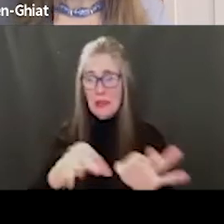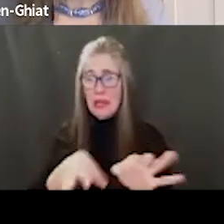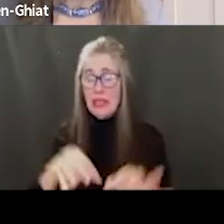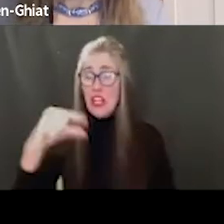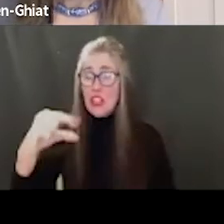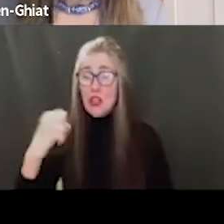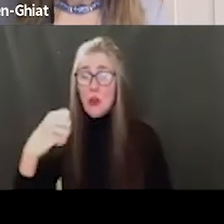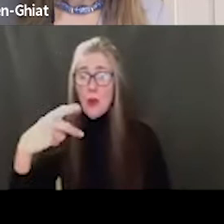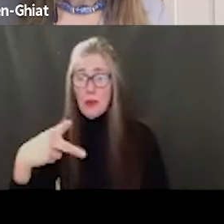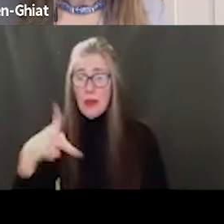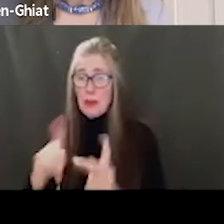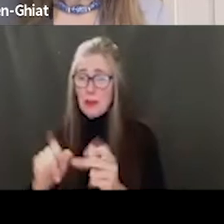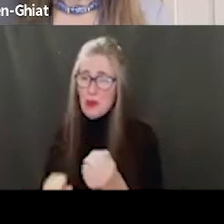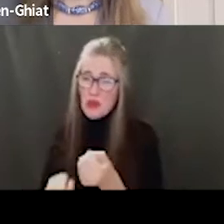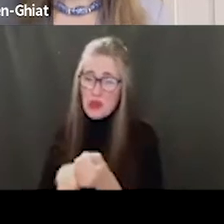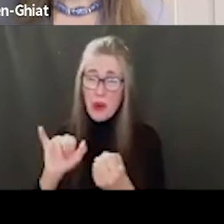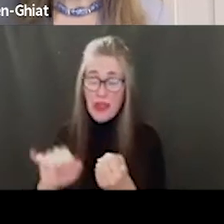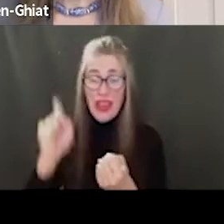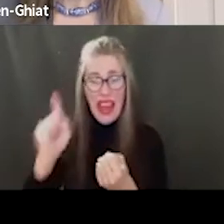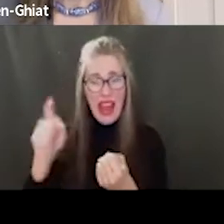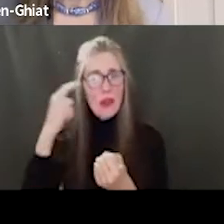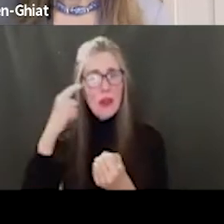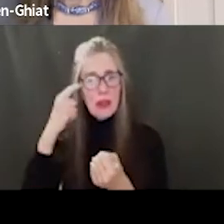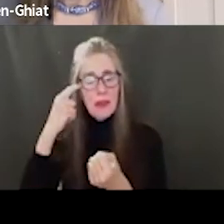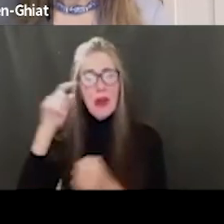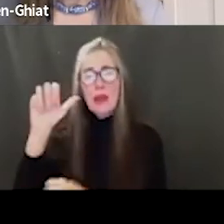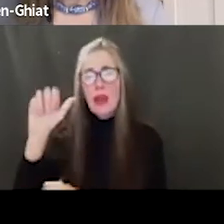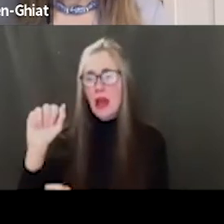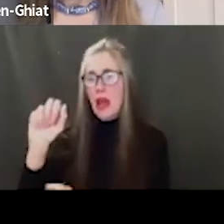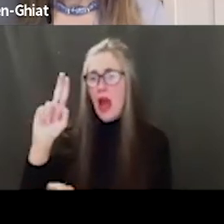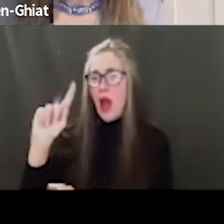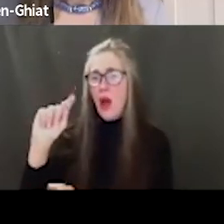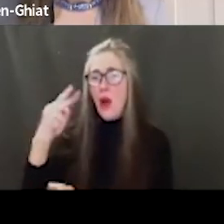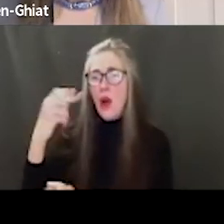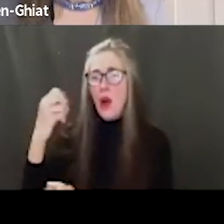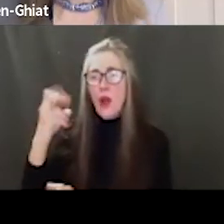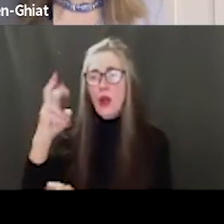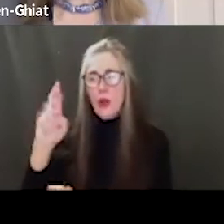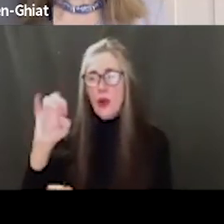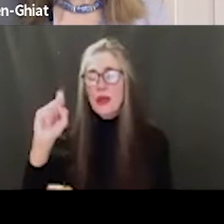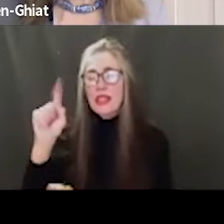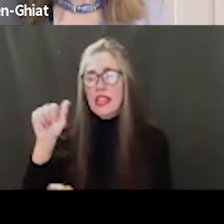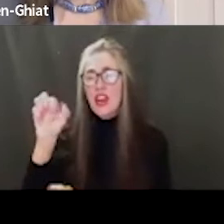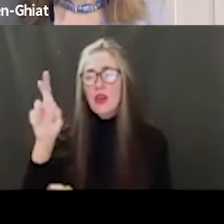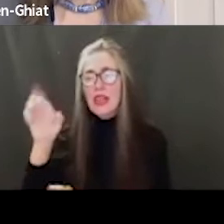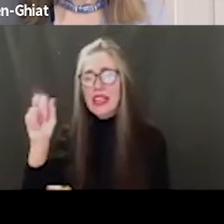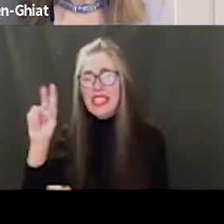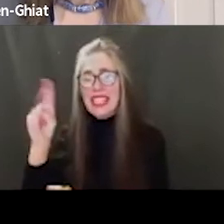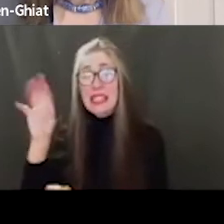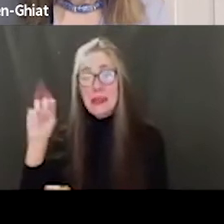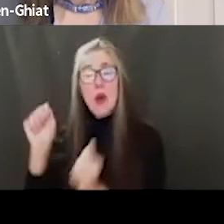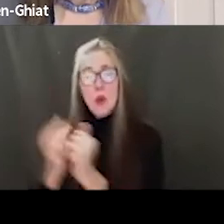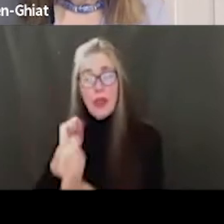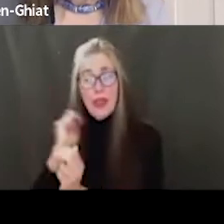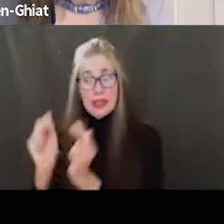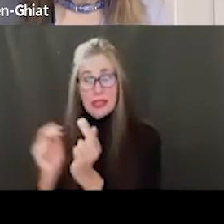GOP enablers without reference to authoritarianism and its history. And of course, the events of January 6th were a